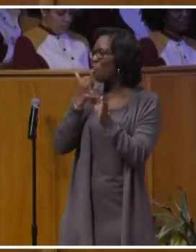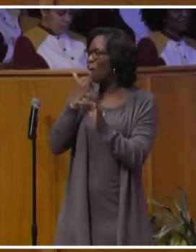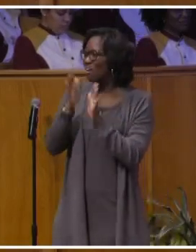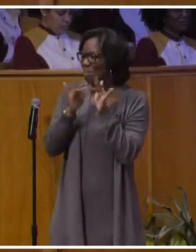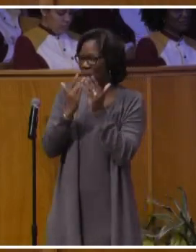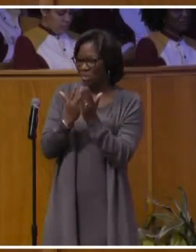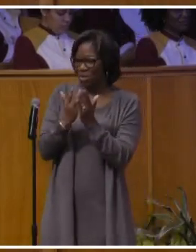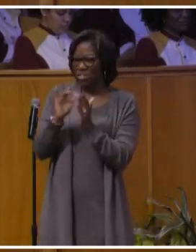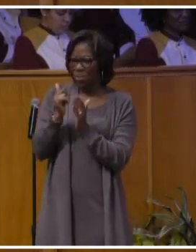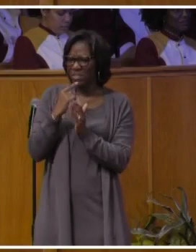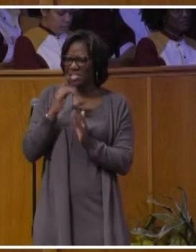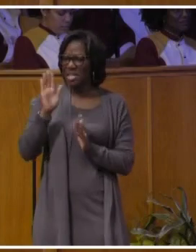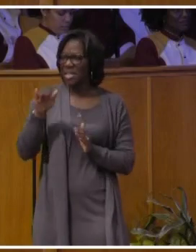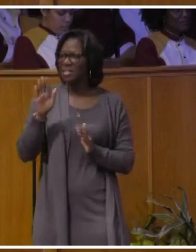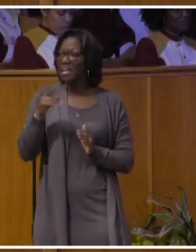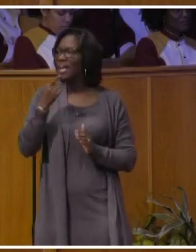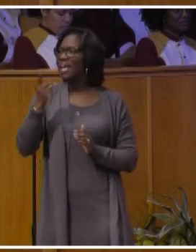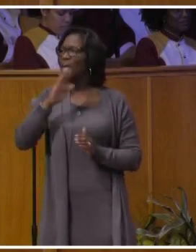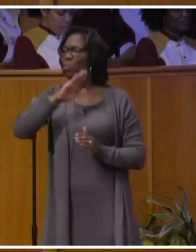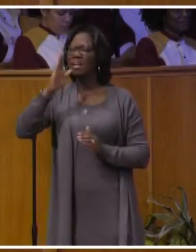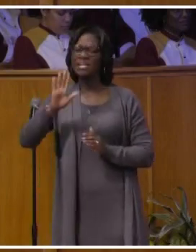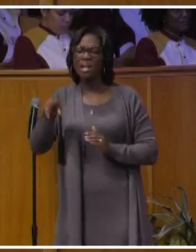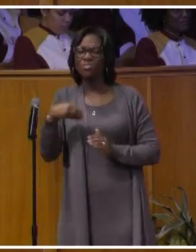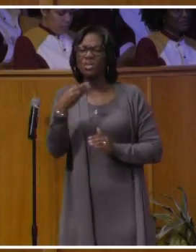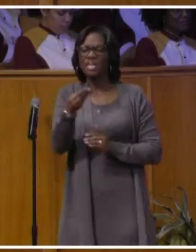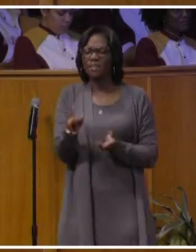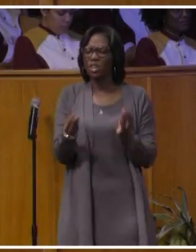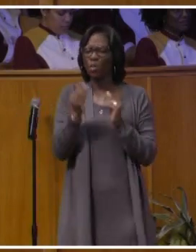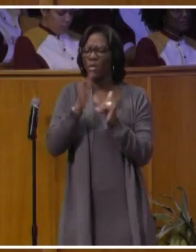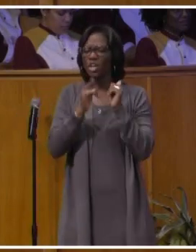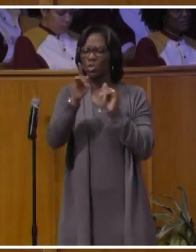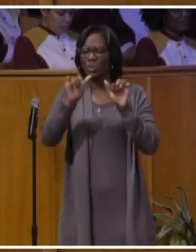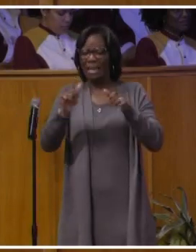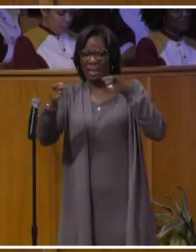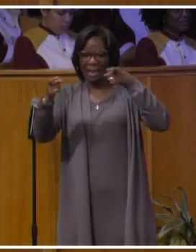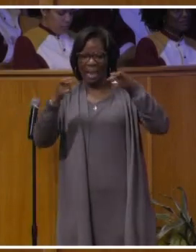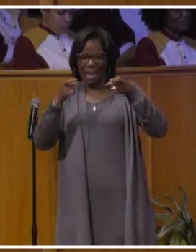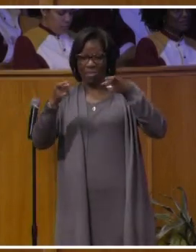The cliche that says, he'll never put more on you.